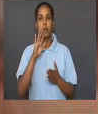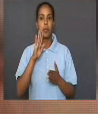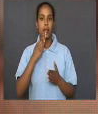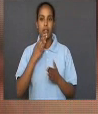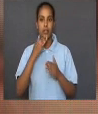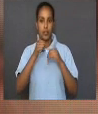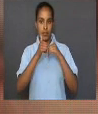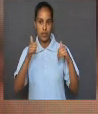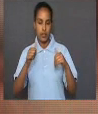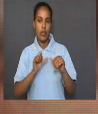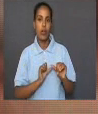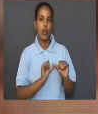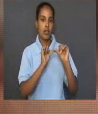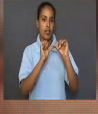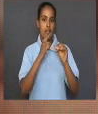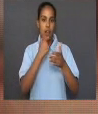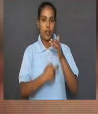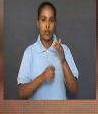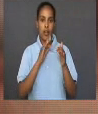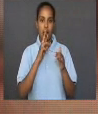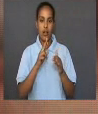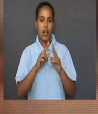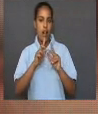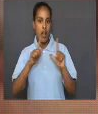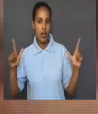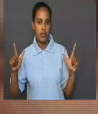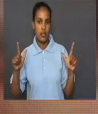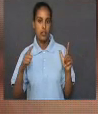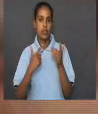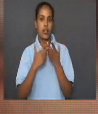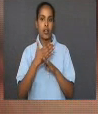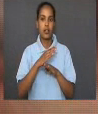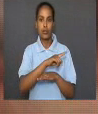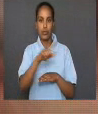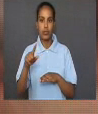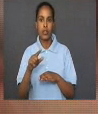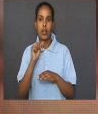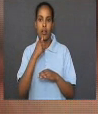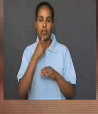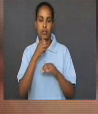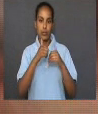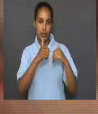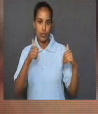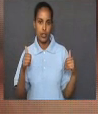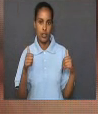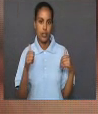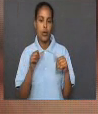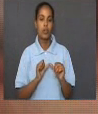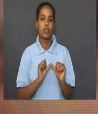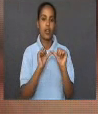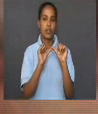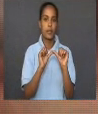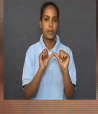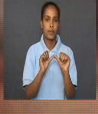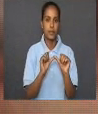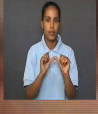If the base dissociation constant values are larger than those of the acid